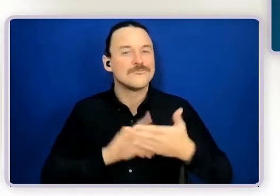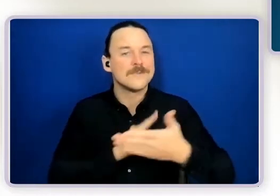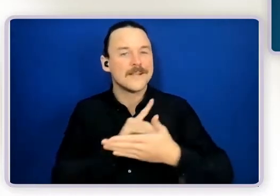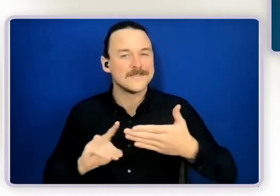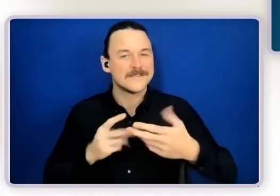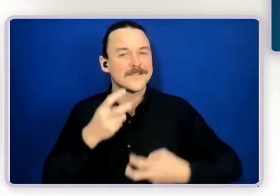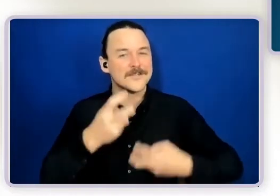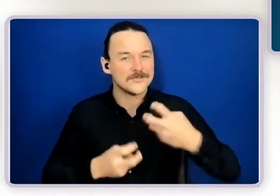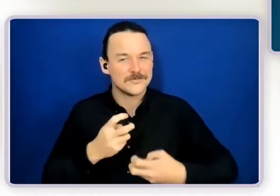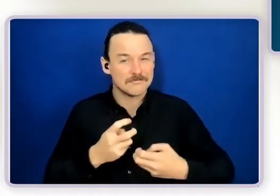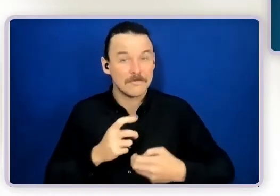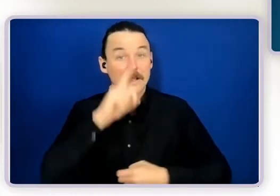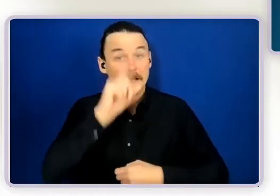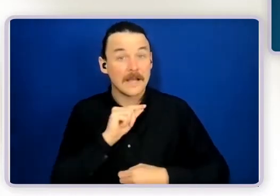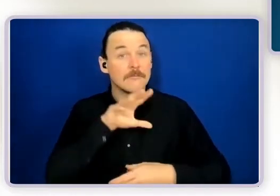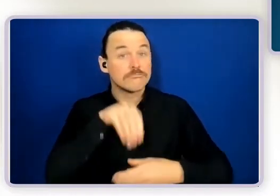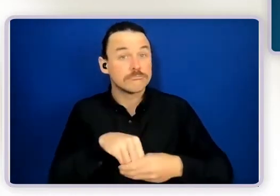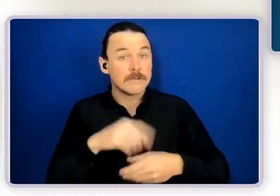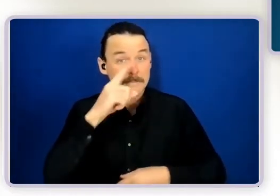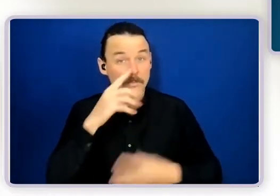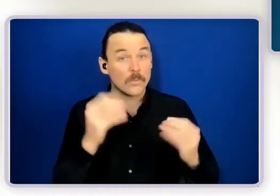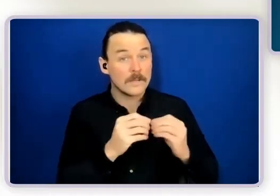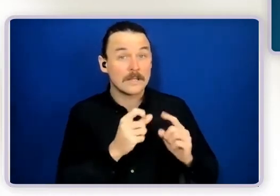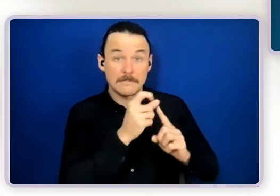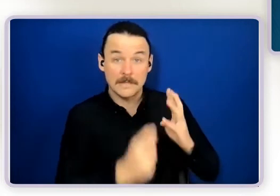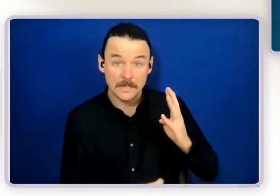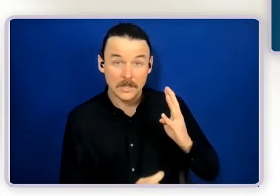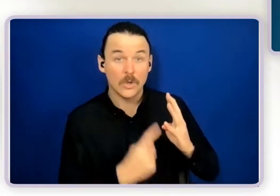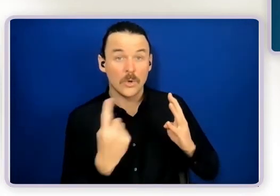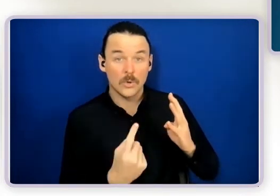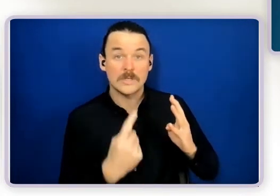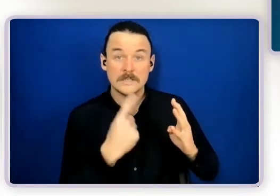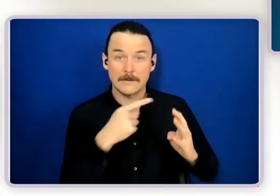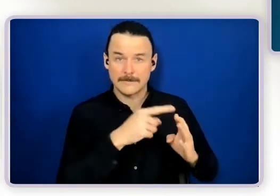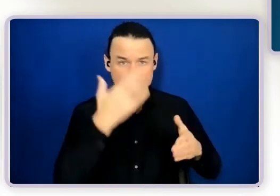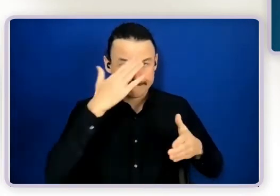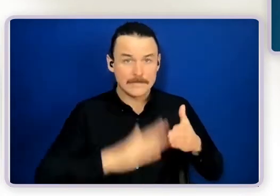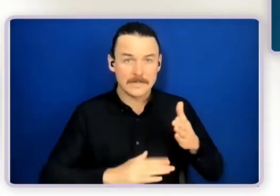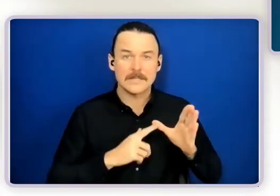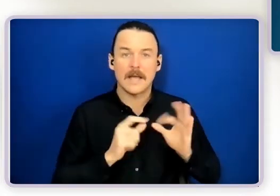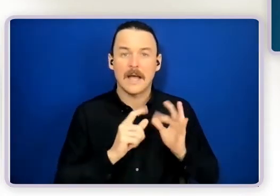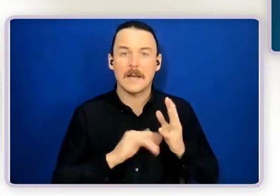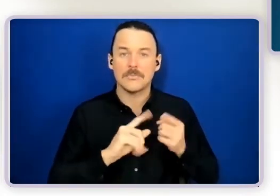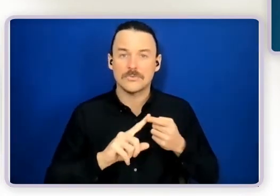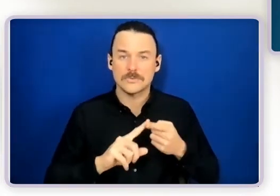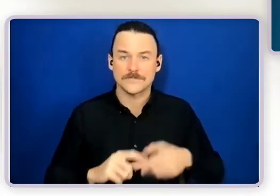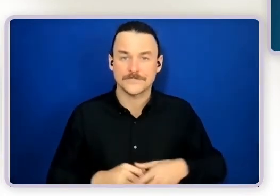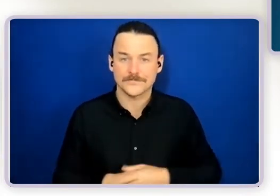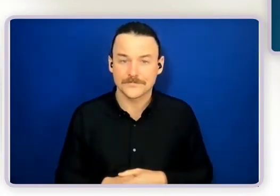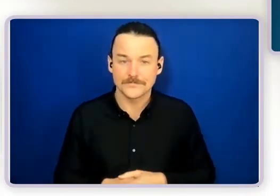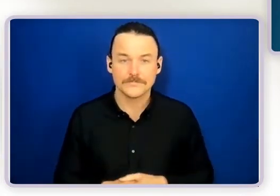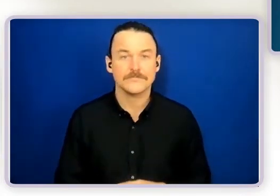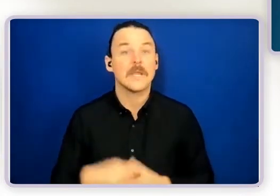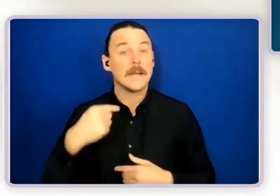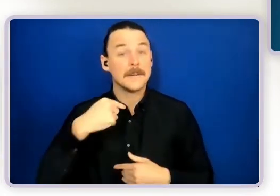who are complaining of some type of abuse. And as a volunteer advocate,